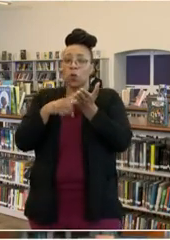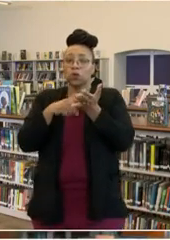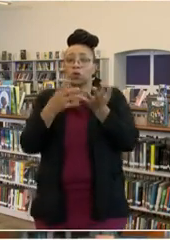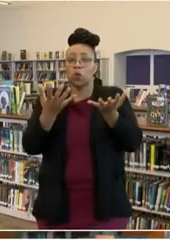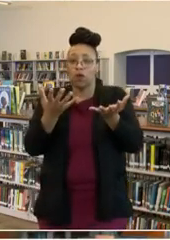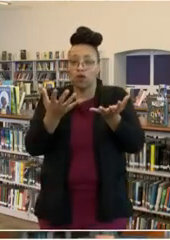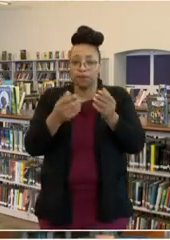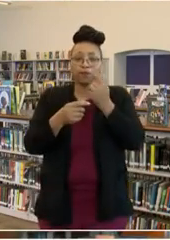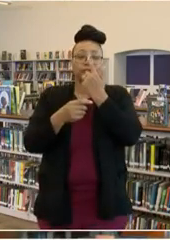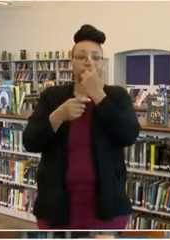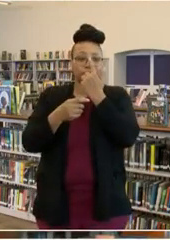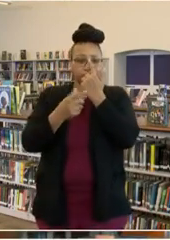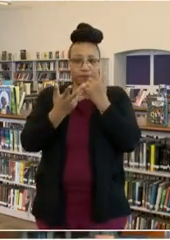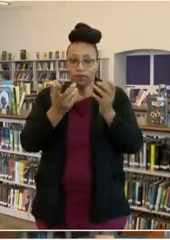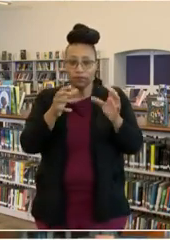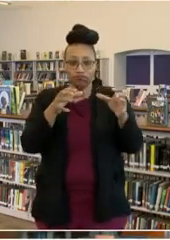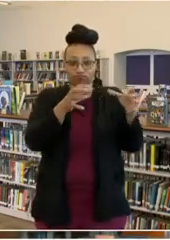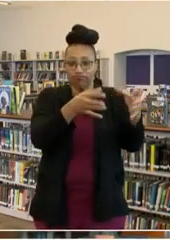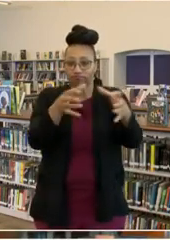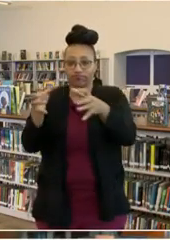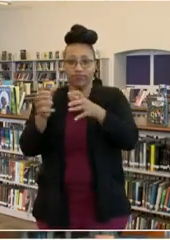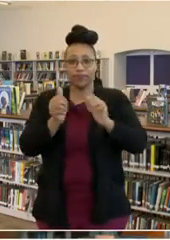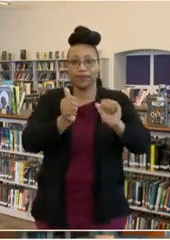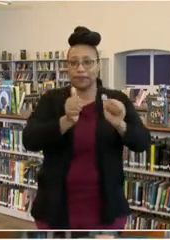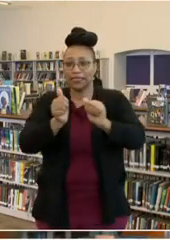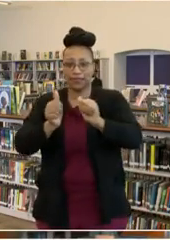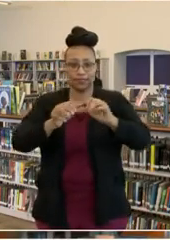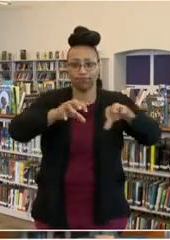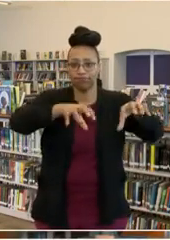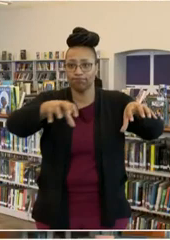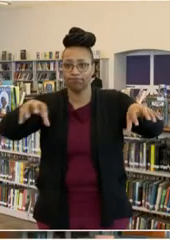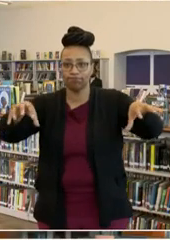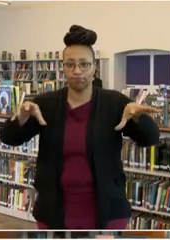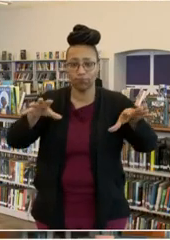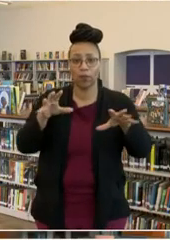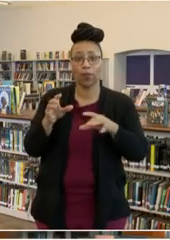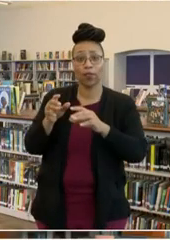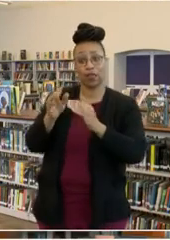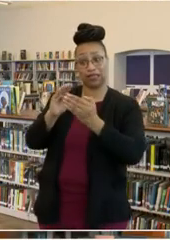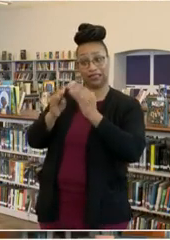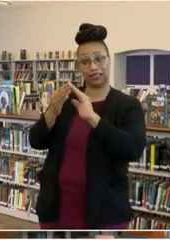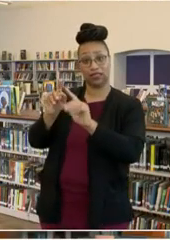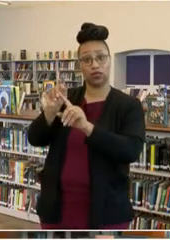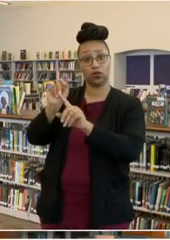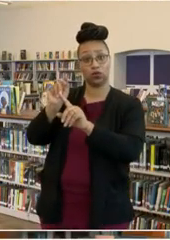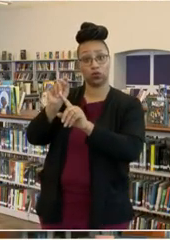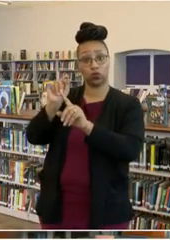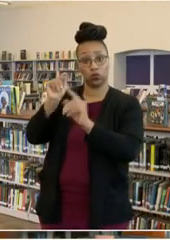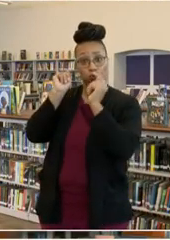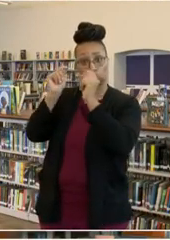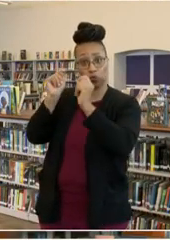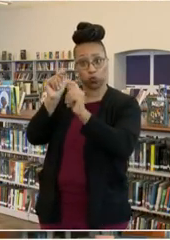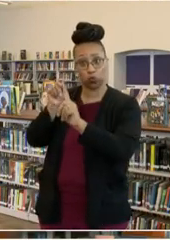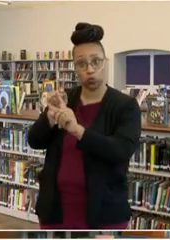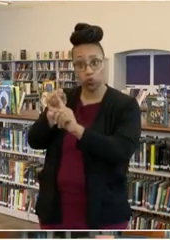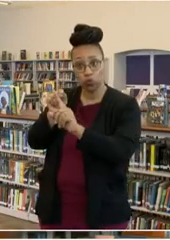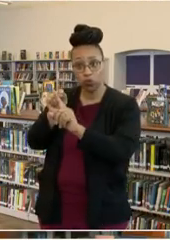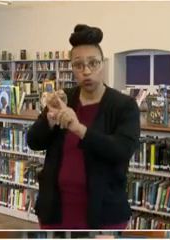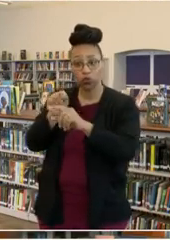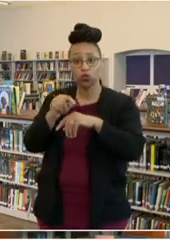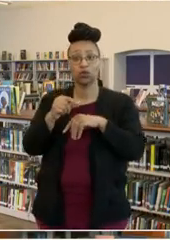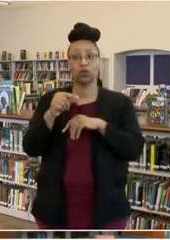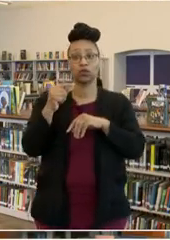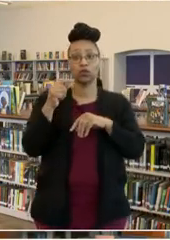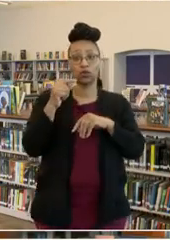the Literacy Lab, and GW's Math Matters program, and then welcome our new partners into the fold,